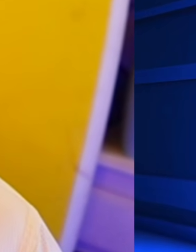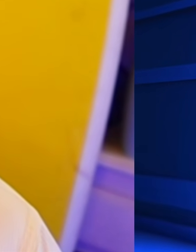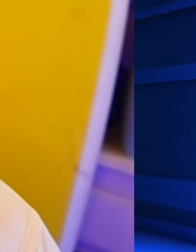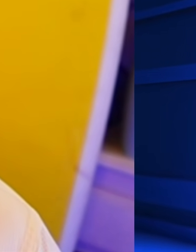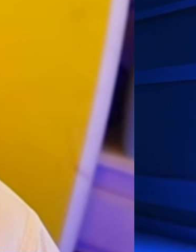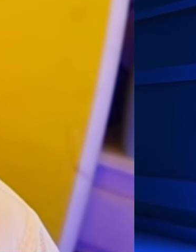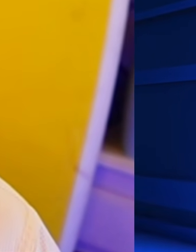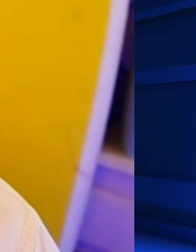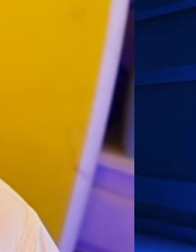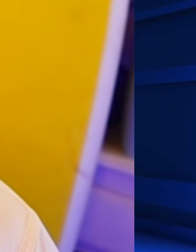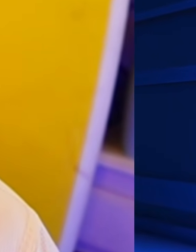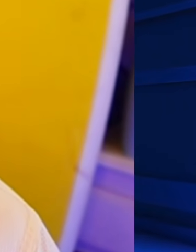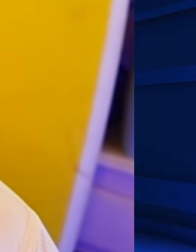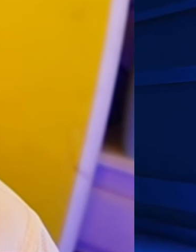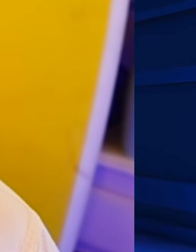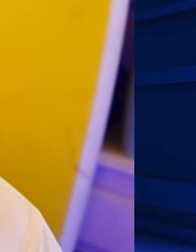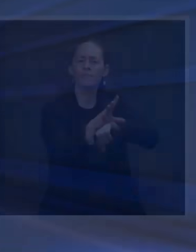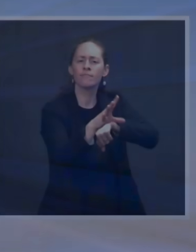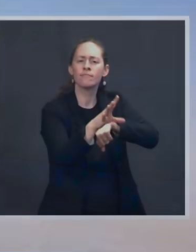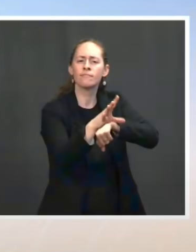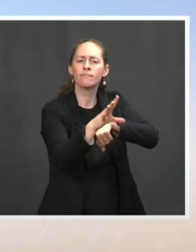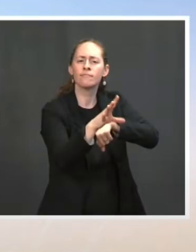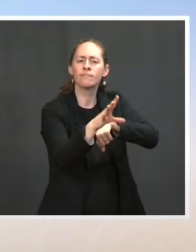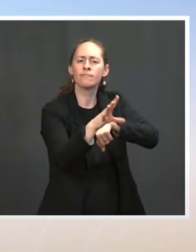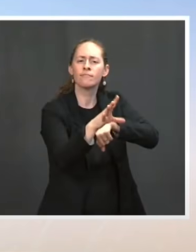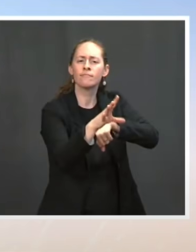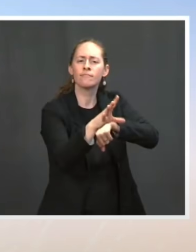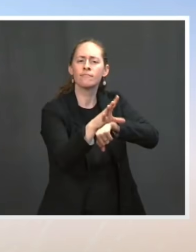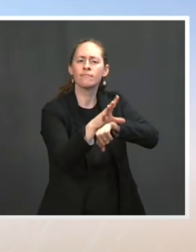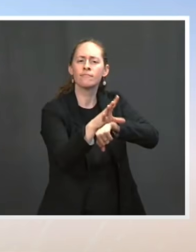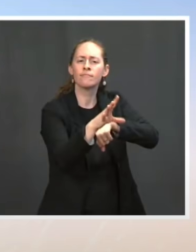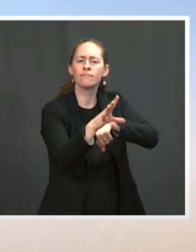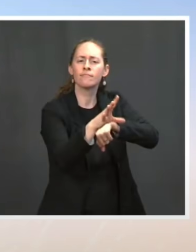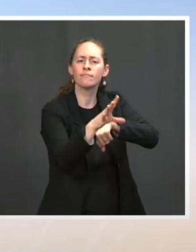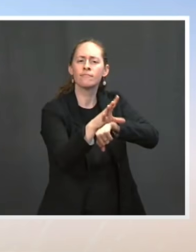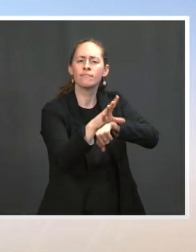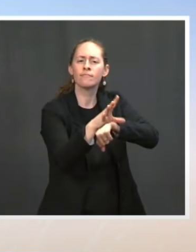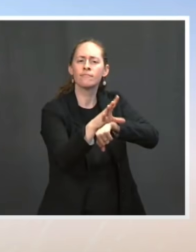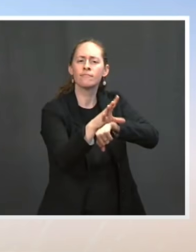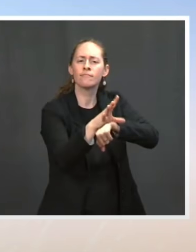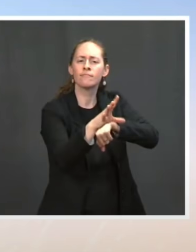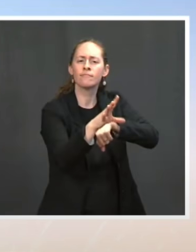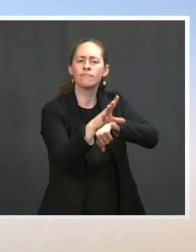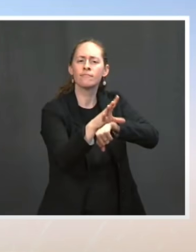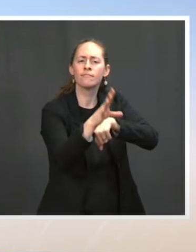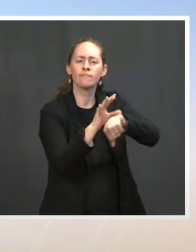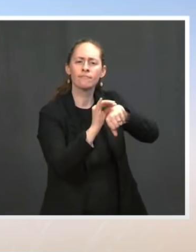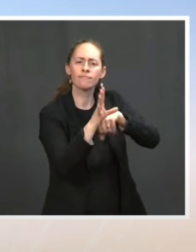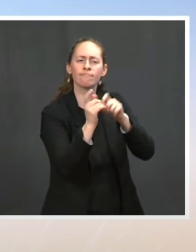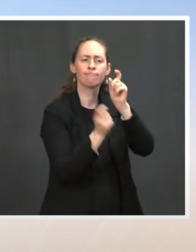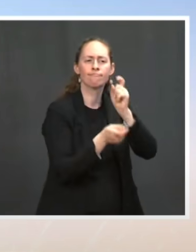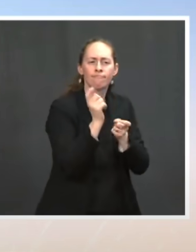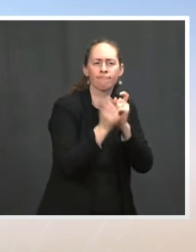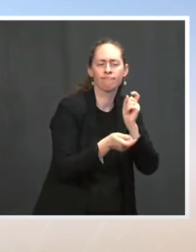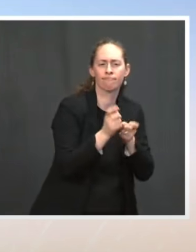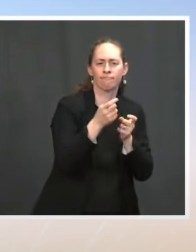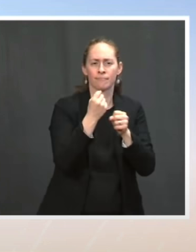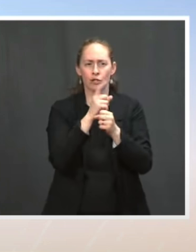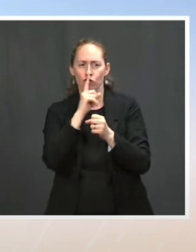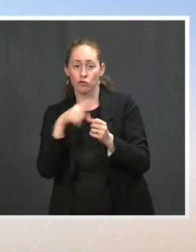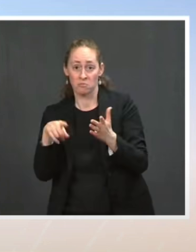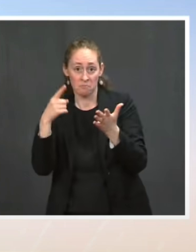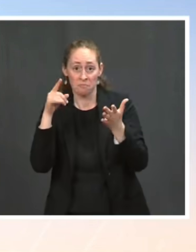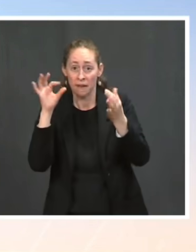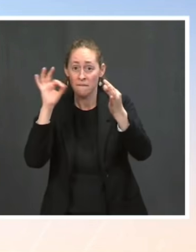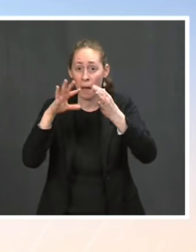never allow him in the casino. You would never allow him in the casino. I wonder who else who prepared the president for yesterday. His family.